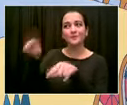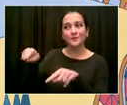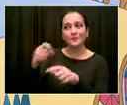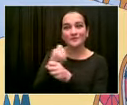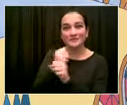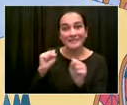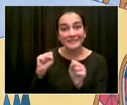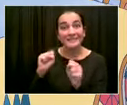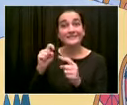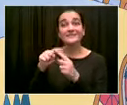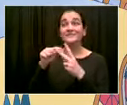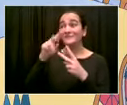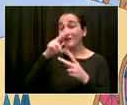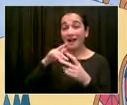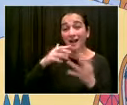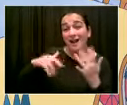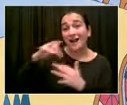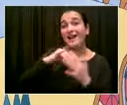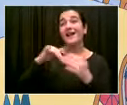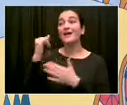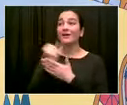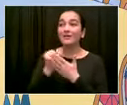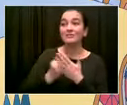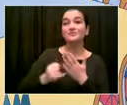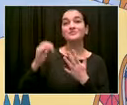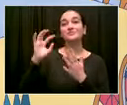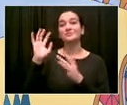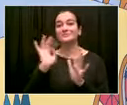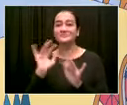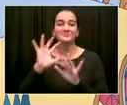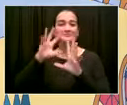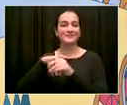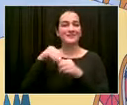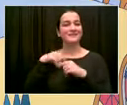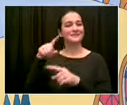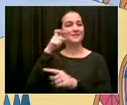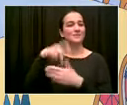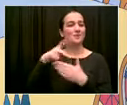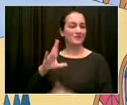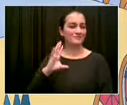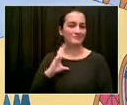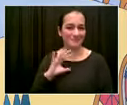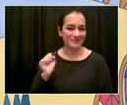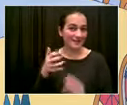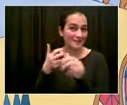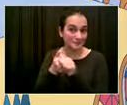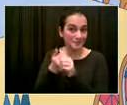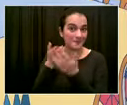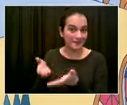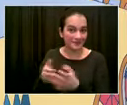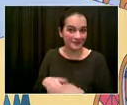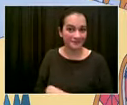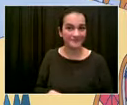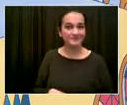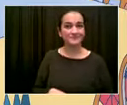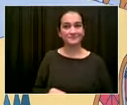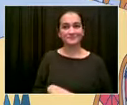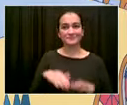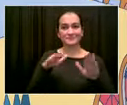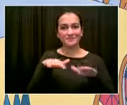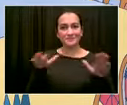as well as academics and tutoring. There's no question that's going to change the lives of kids. There's been a discussion in this country for years and years about